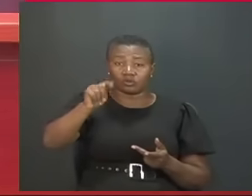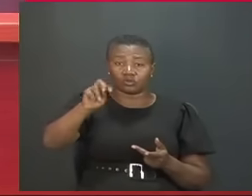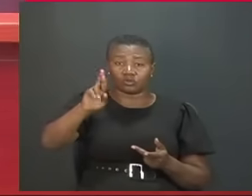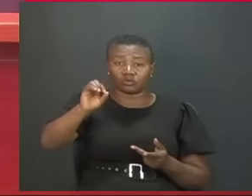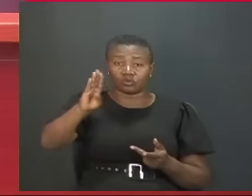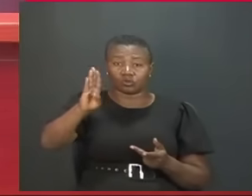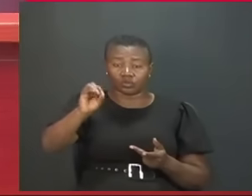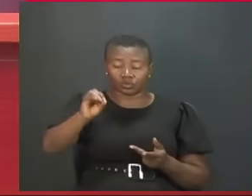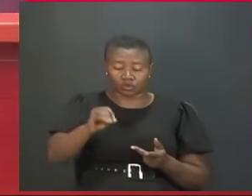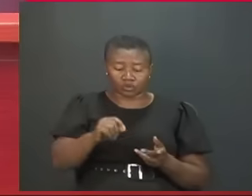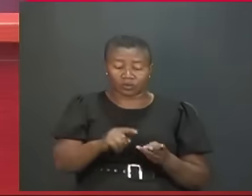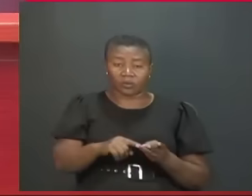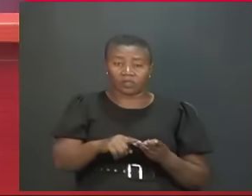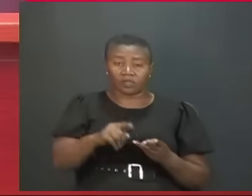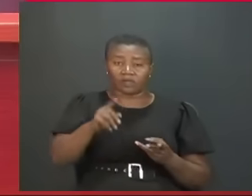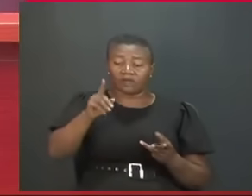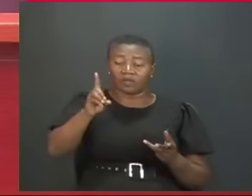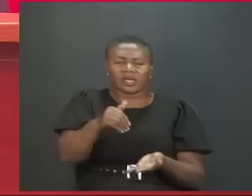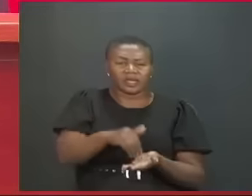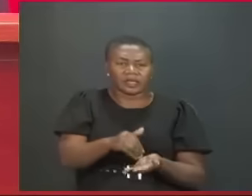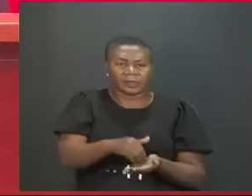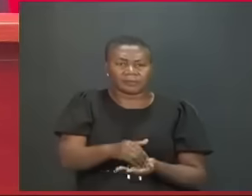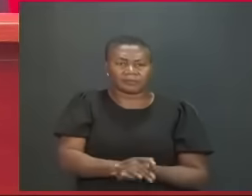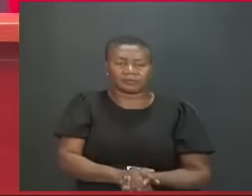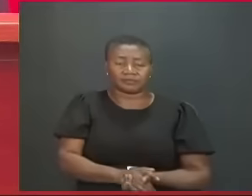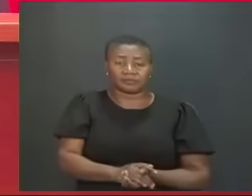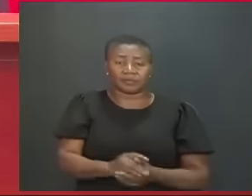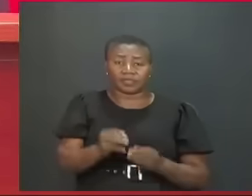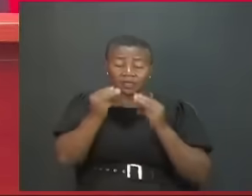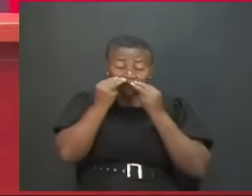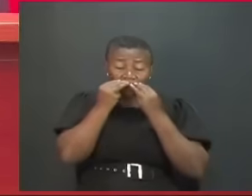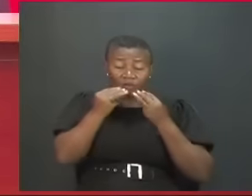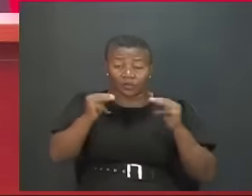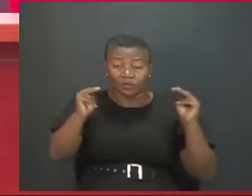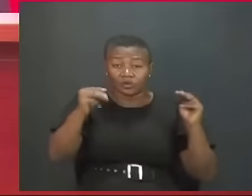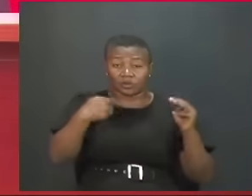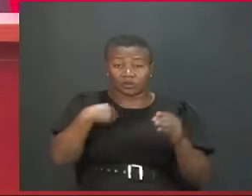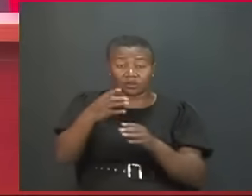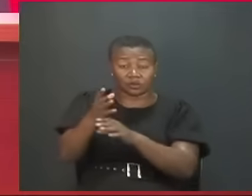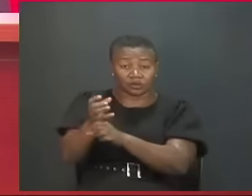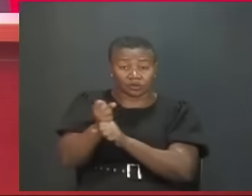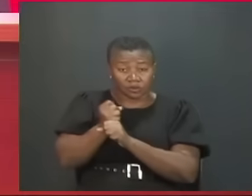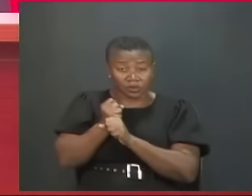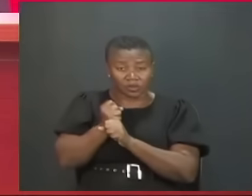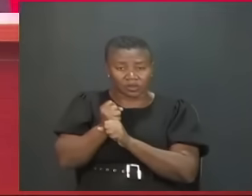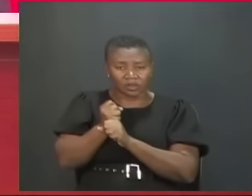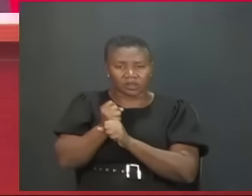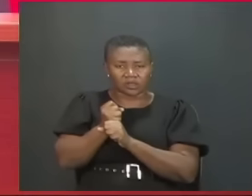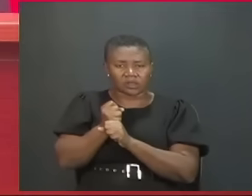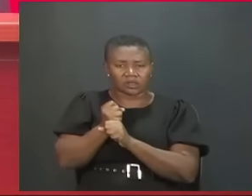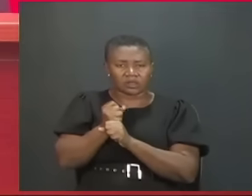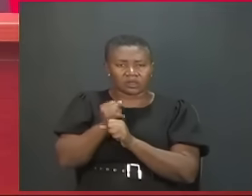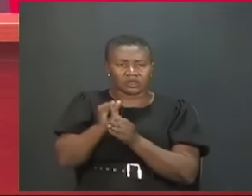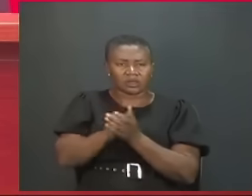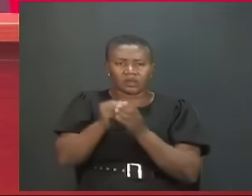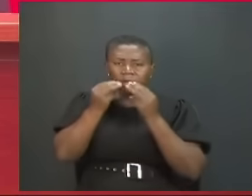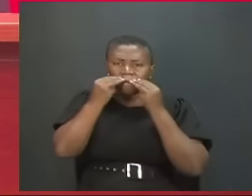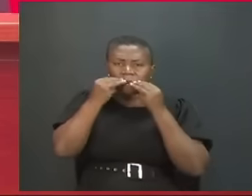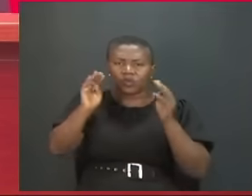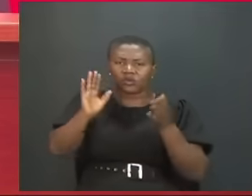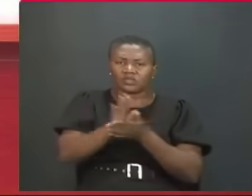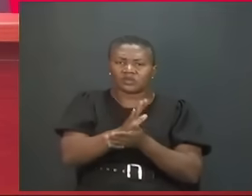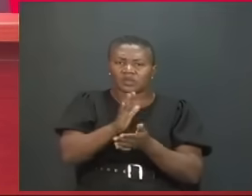Honorable Damata Salam Amma. The motion that came to me is a motion paper with no